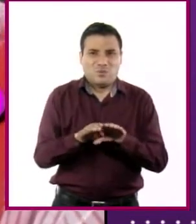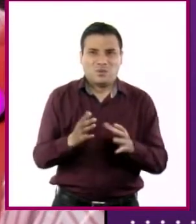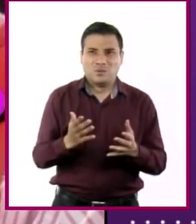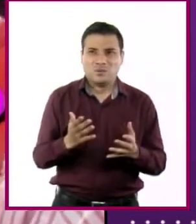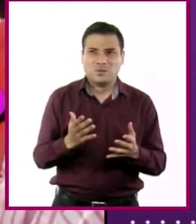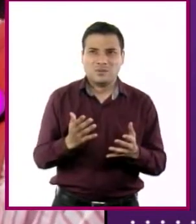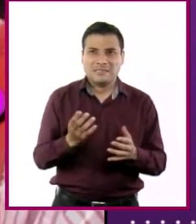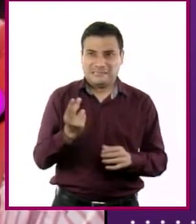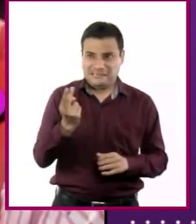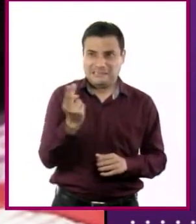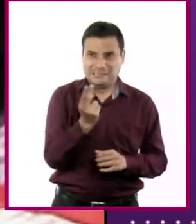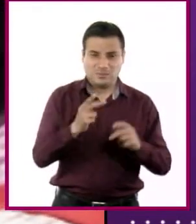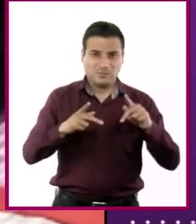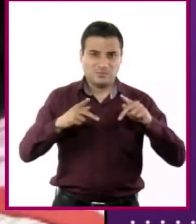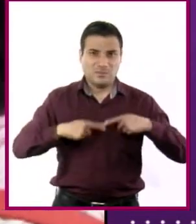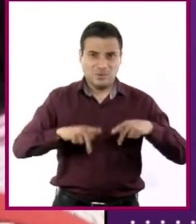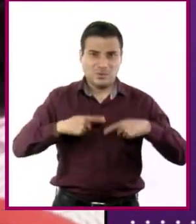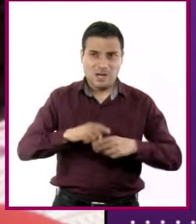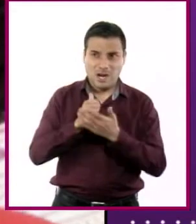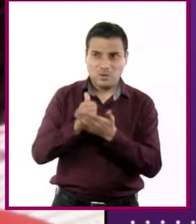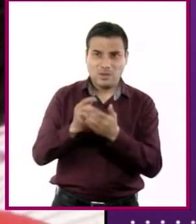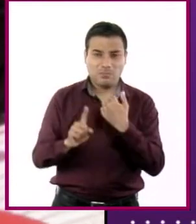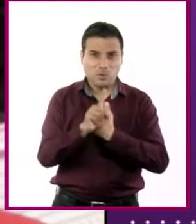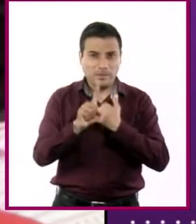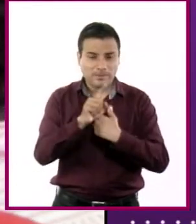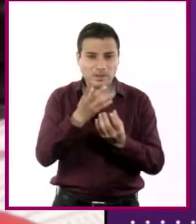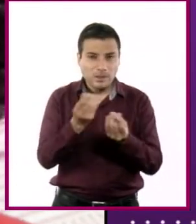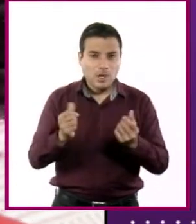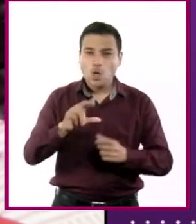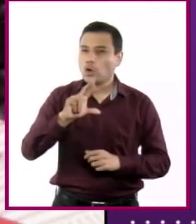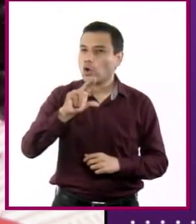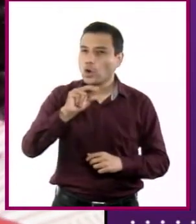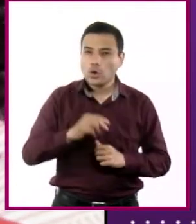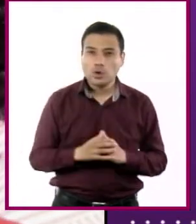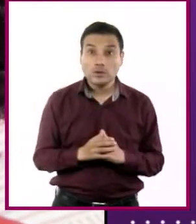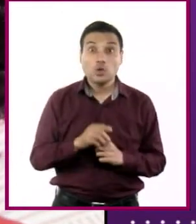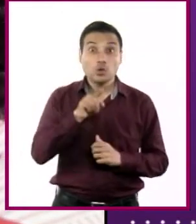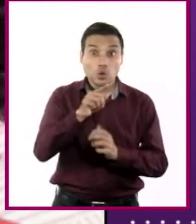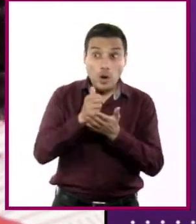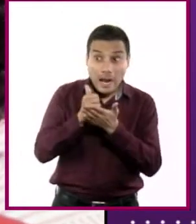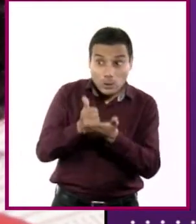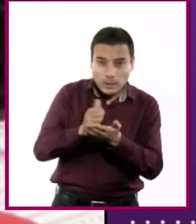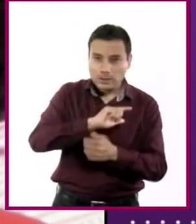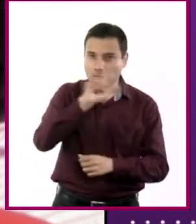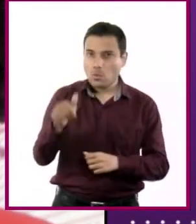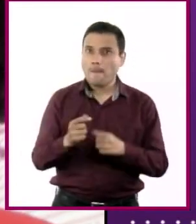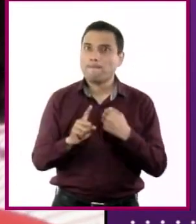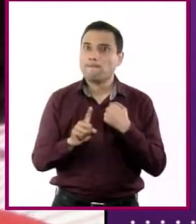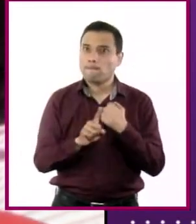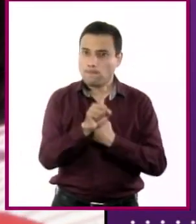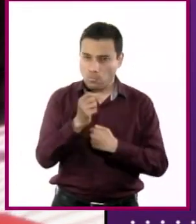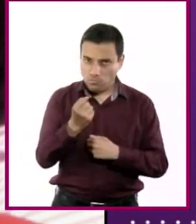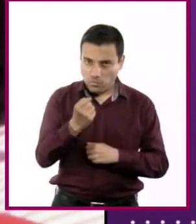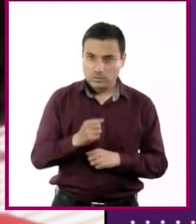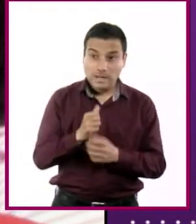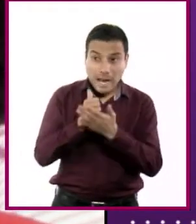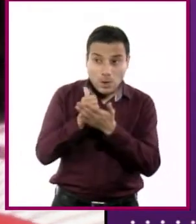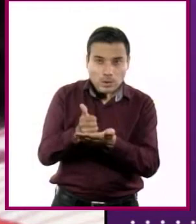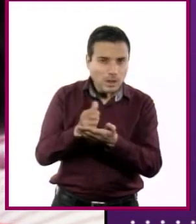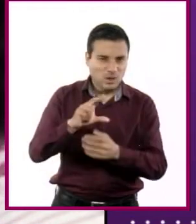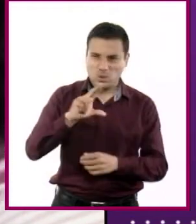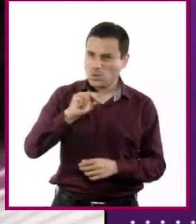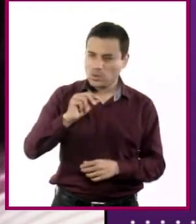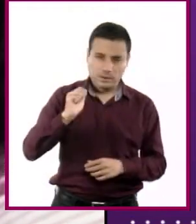their problems. You will get in trouble if you try to help people. Don't help